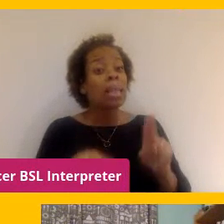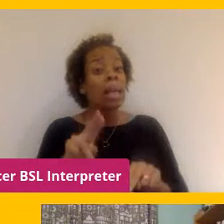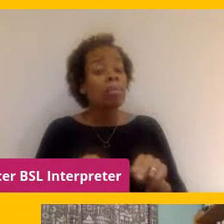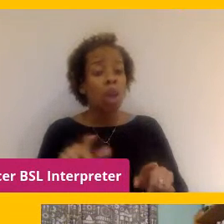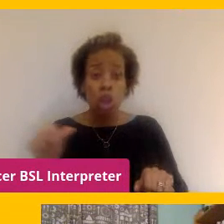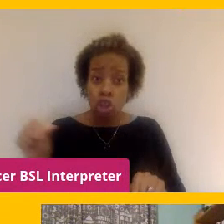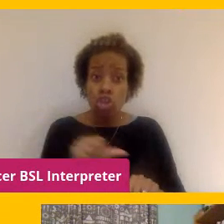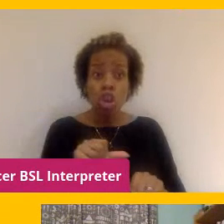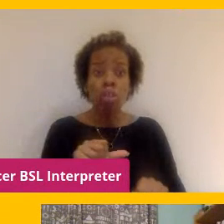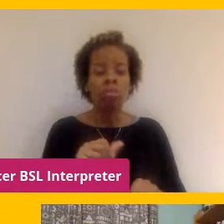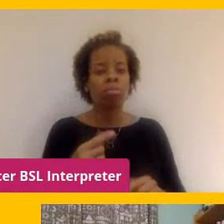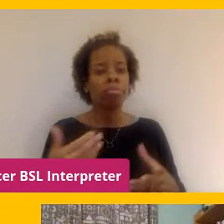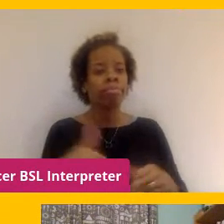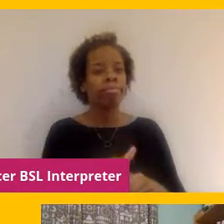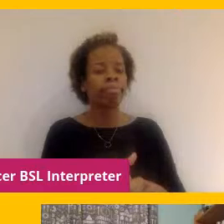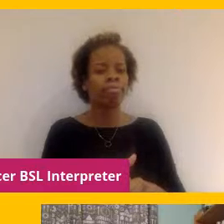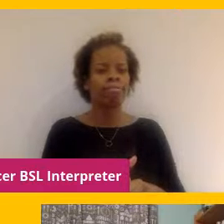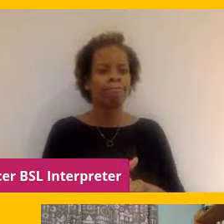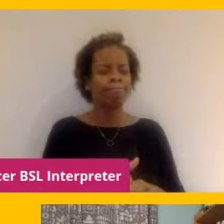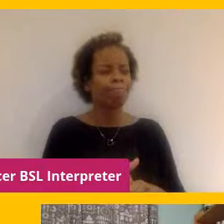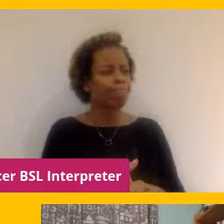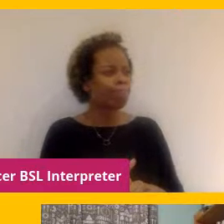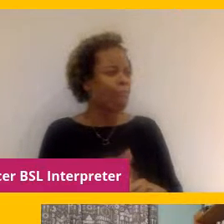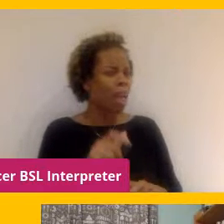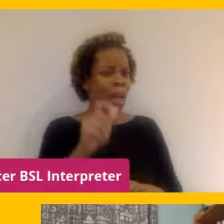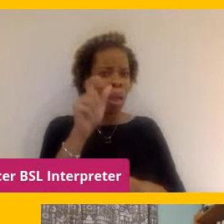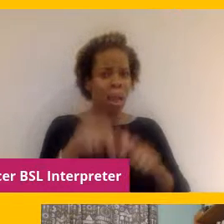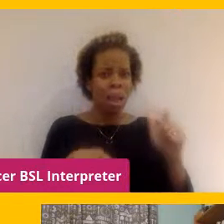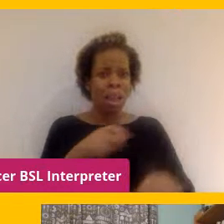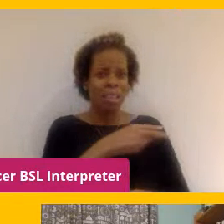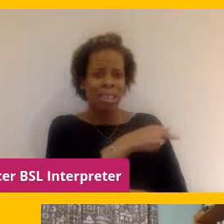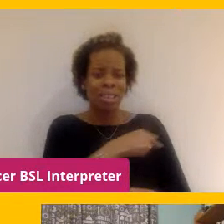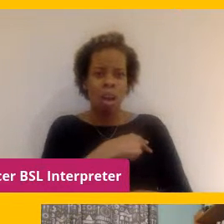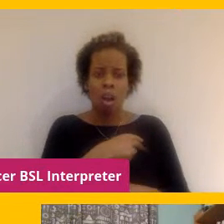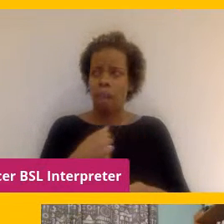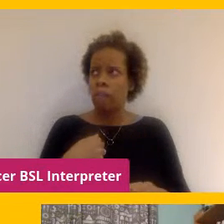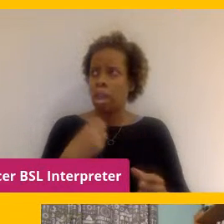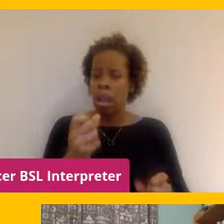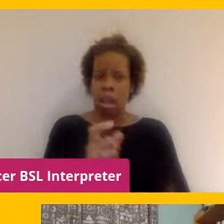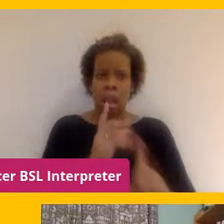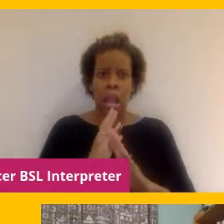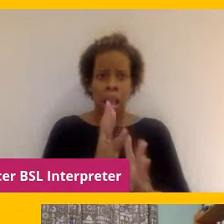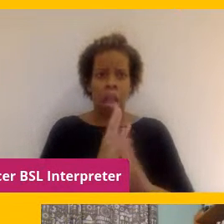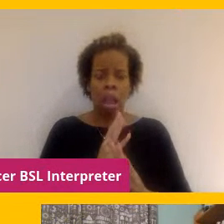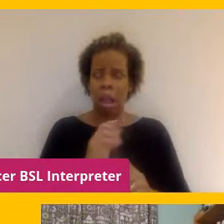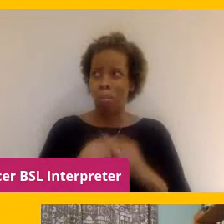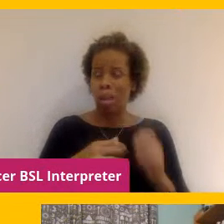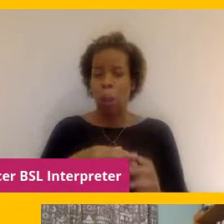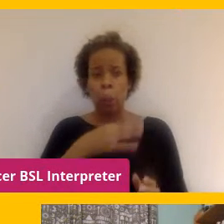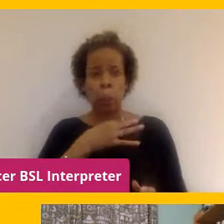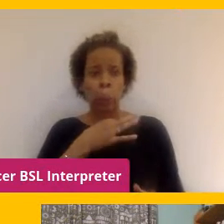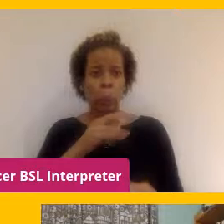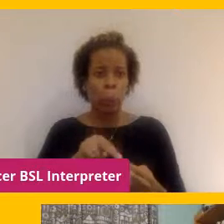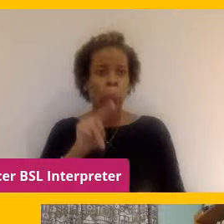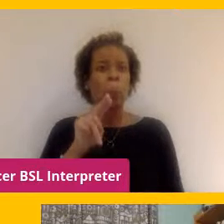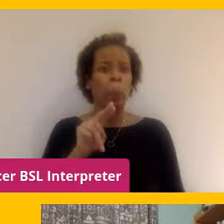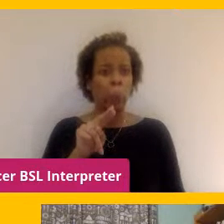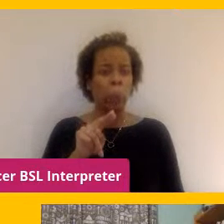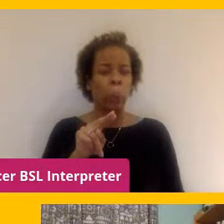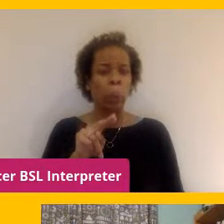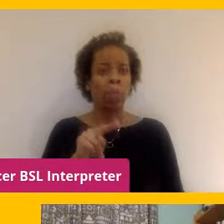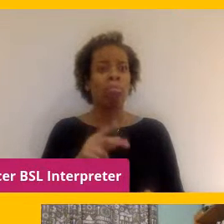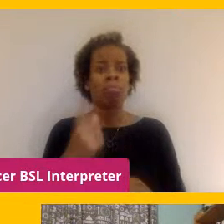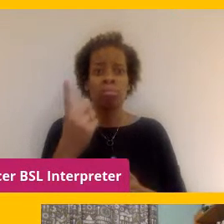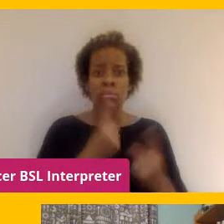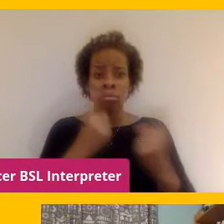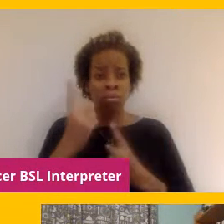of library staff. There's a lot of new evidence coming out around viral load and the cumulative impact of being exposed